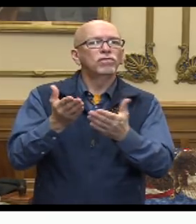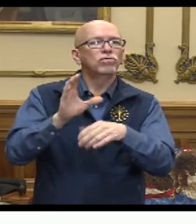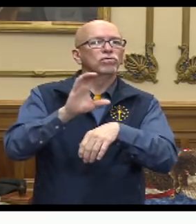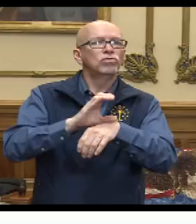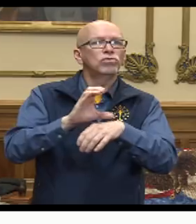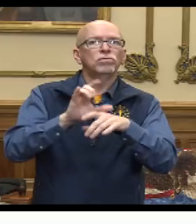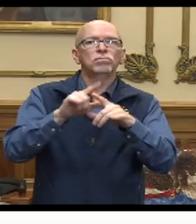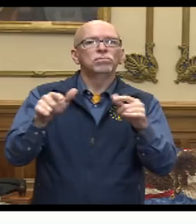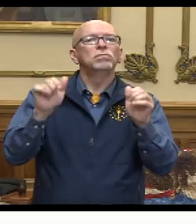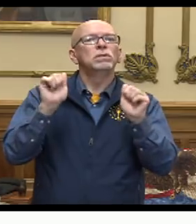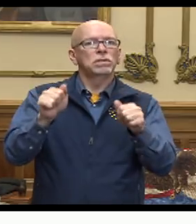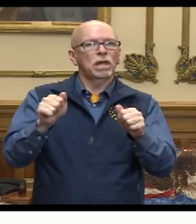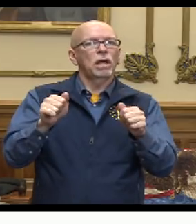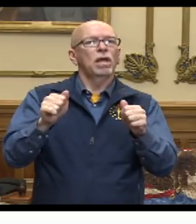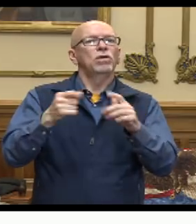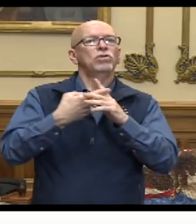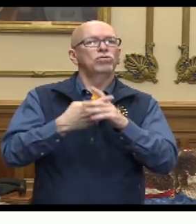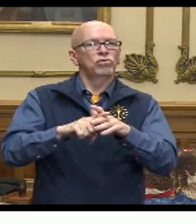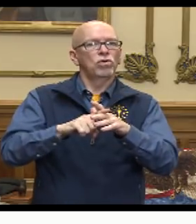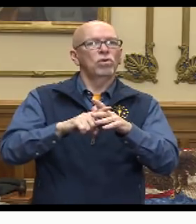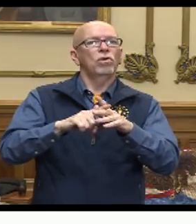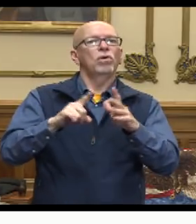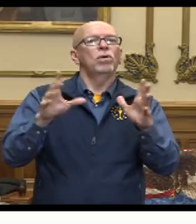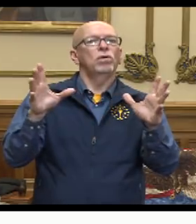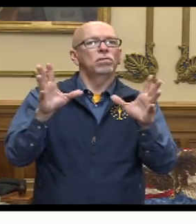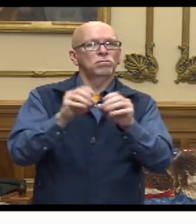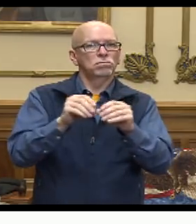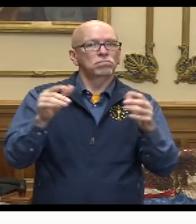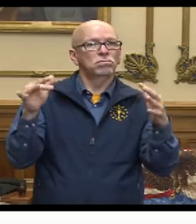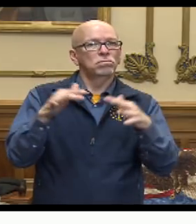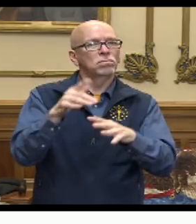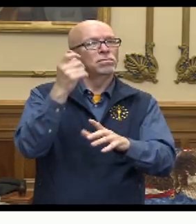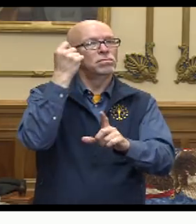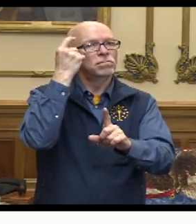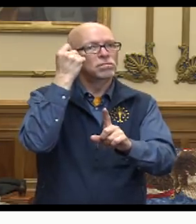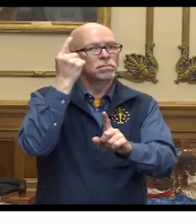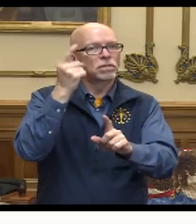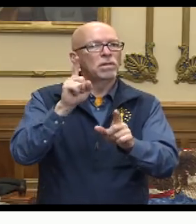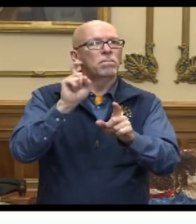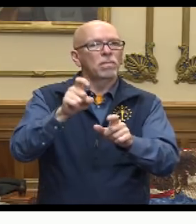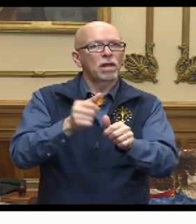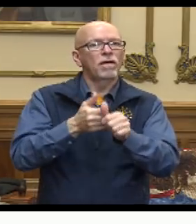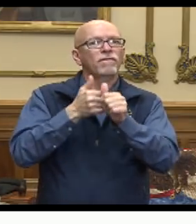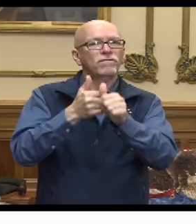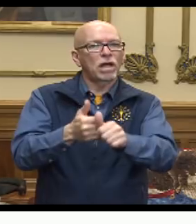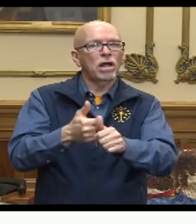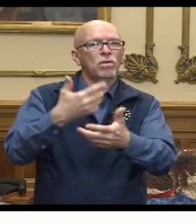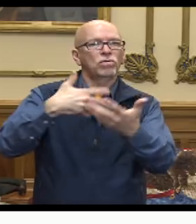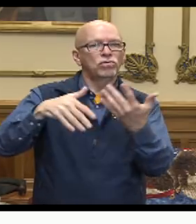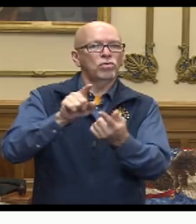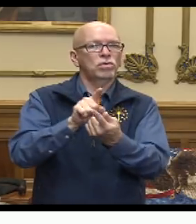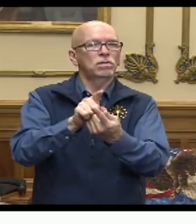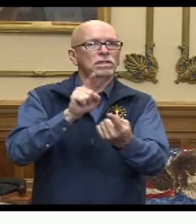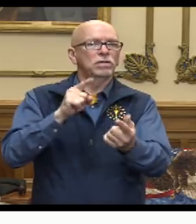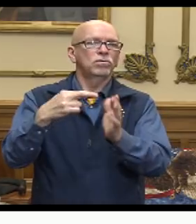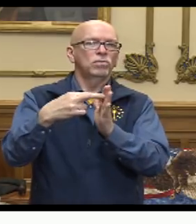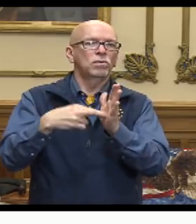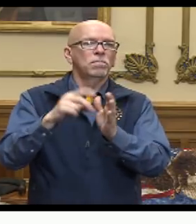may also convene following specific social distancing